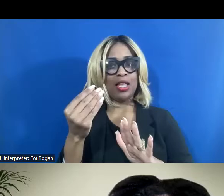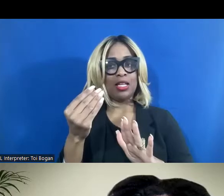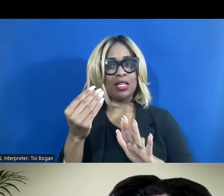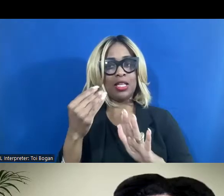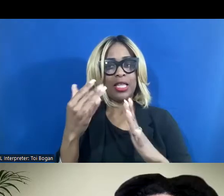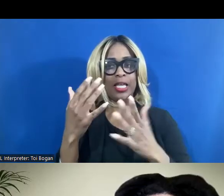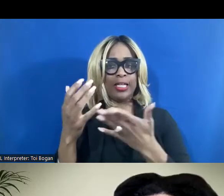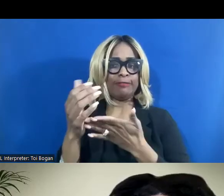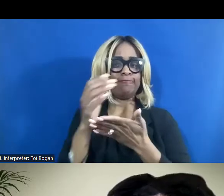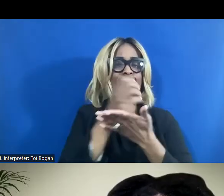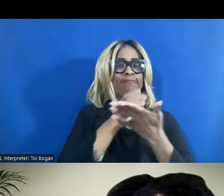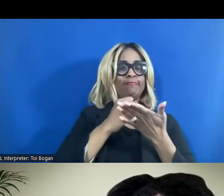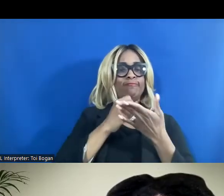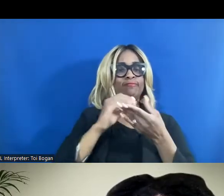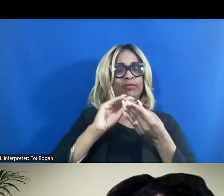and risks.